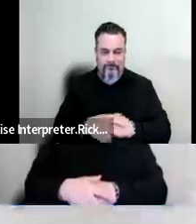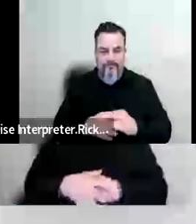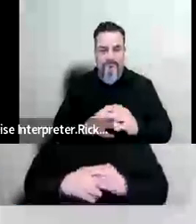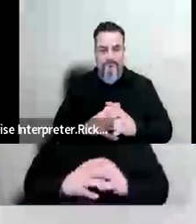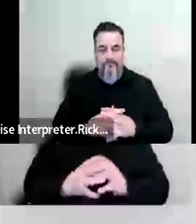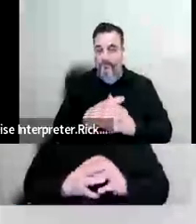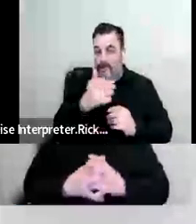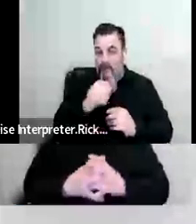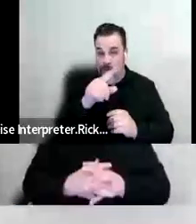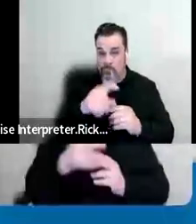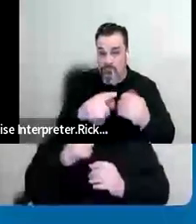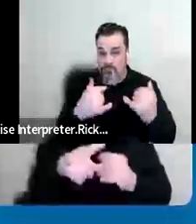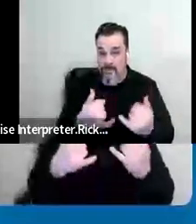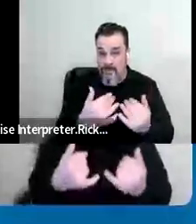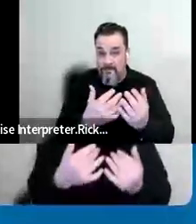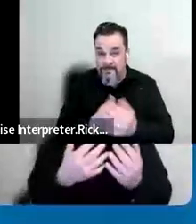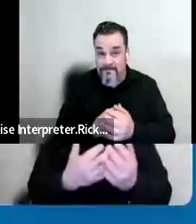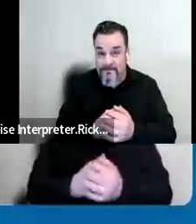Are there any questions now?